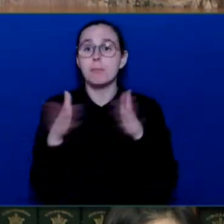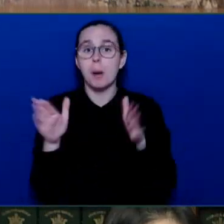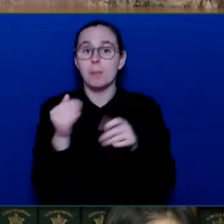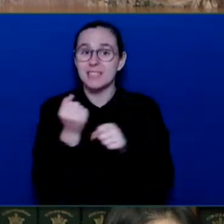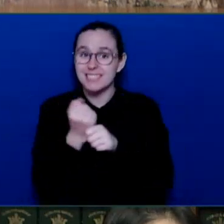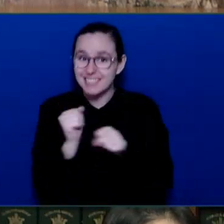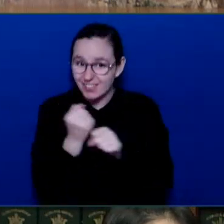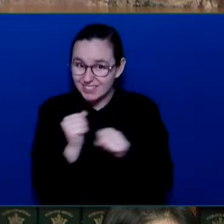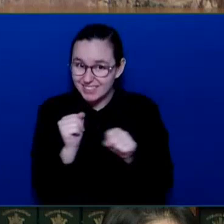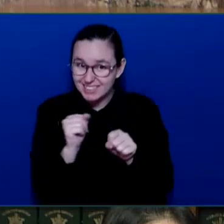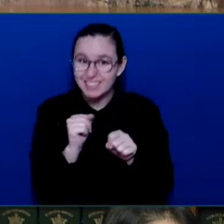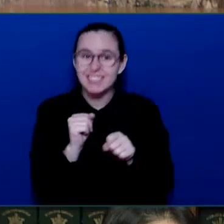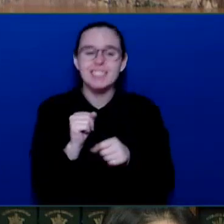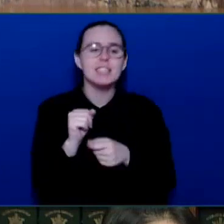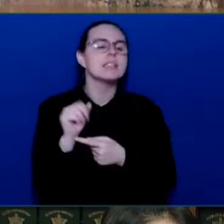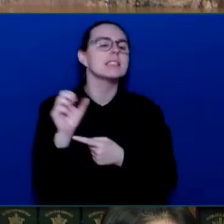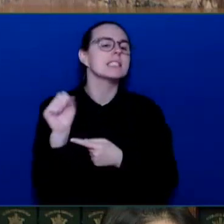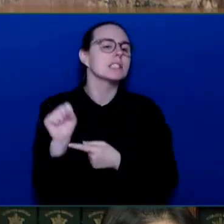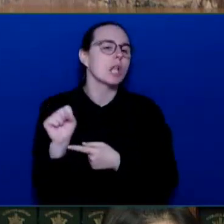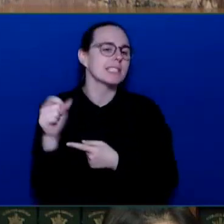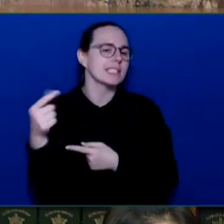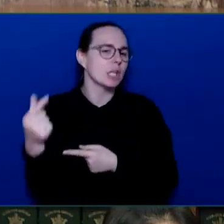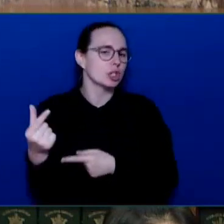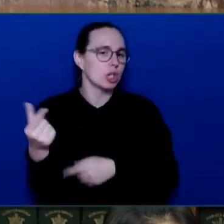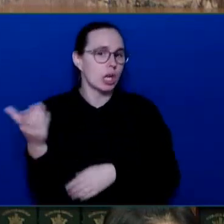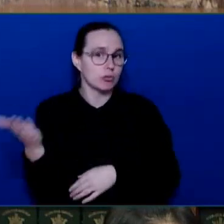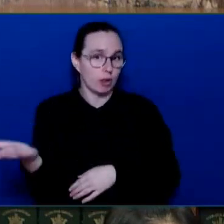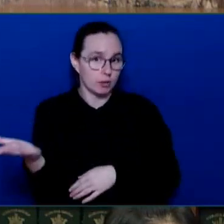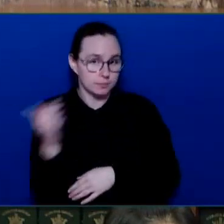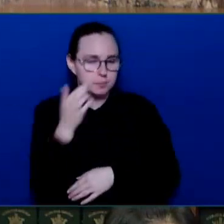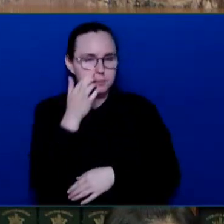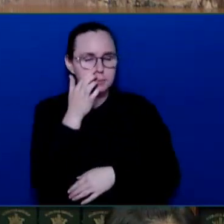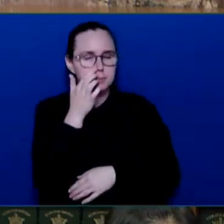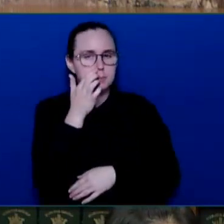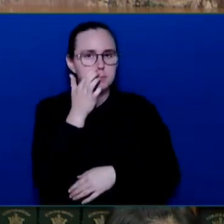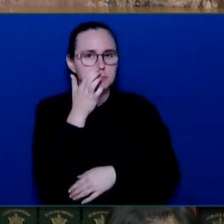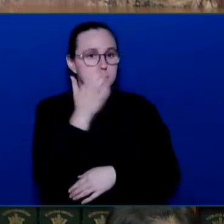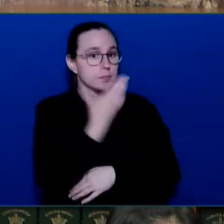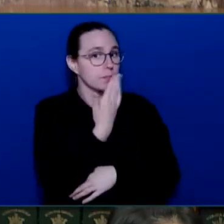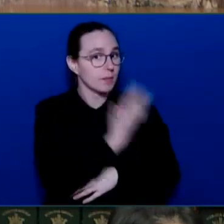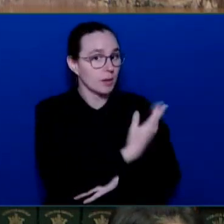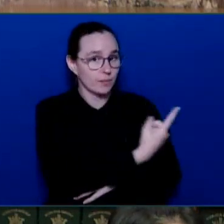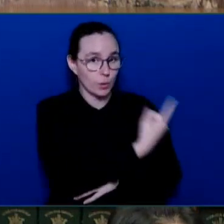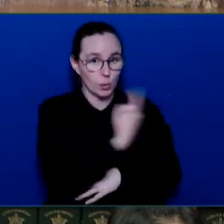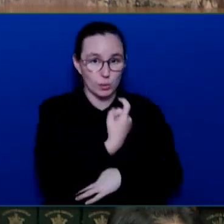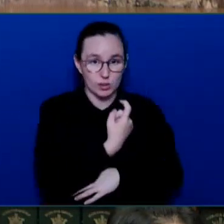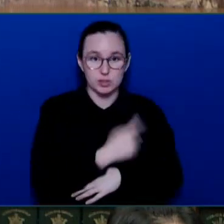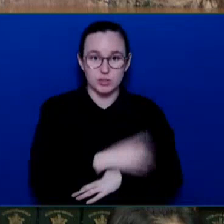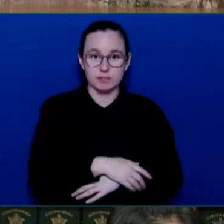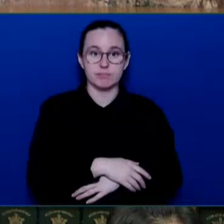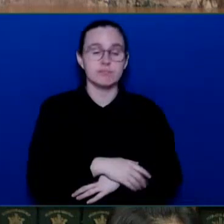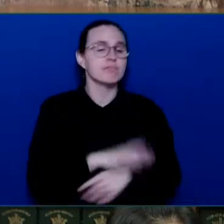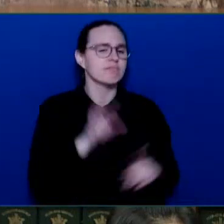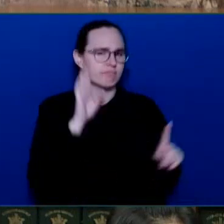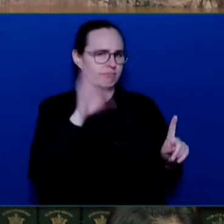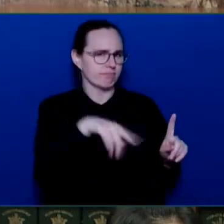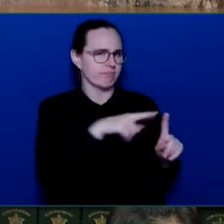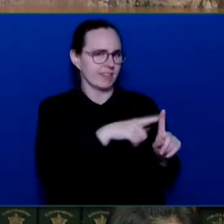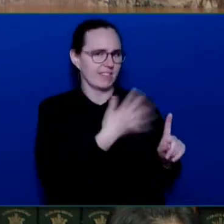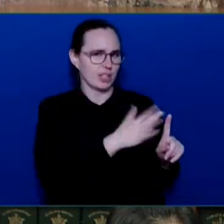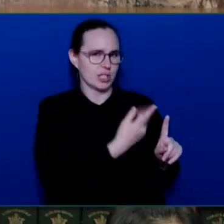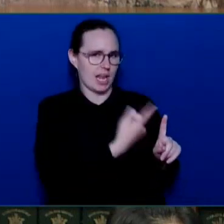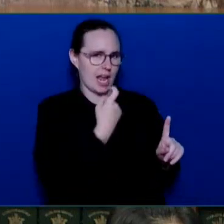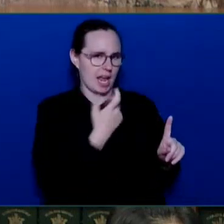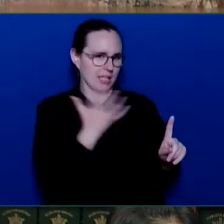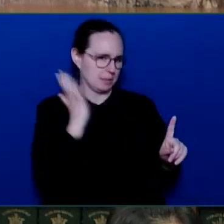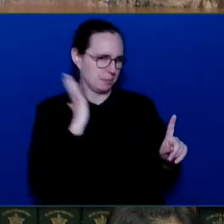member knows, because he has asked this question before, that the CIRG, as he refers